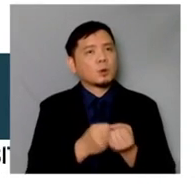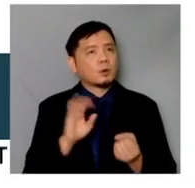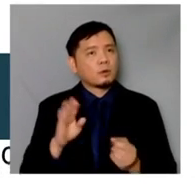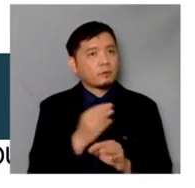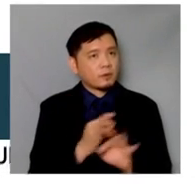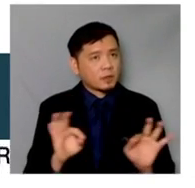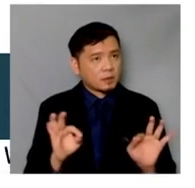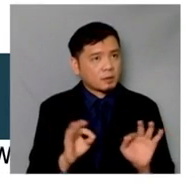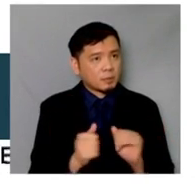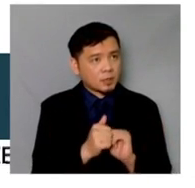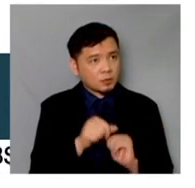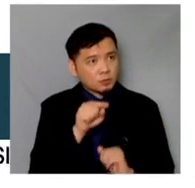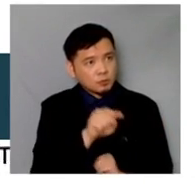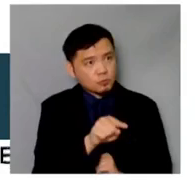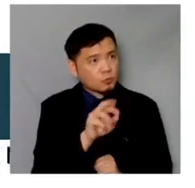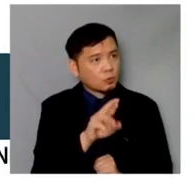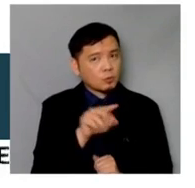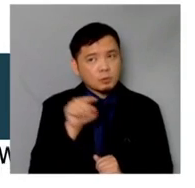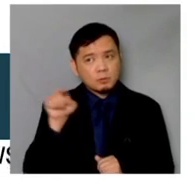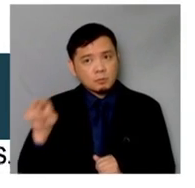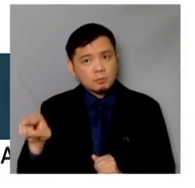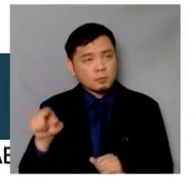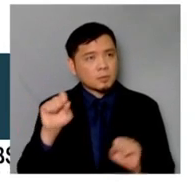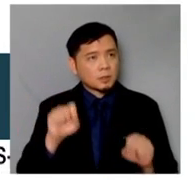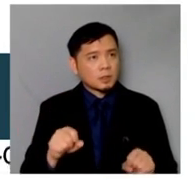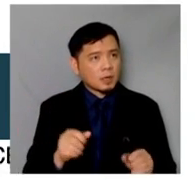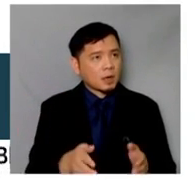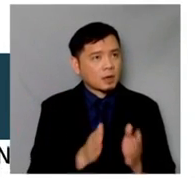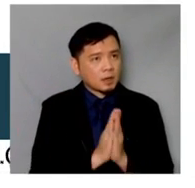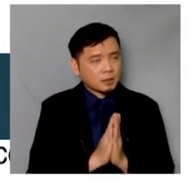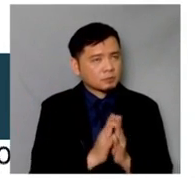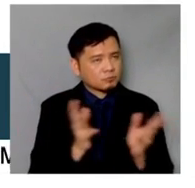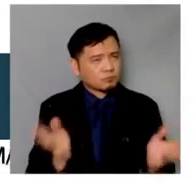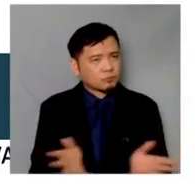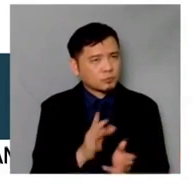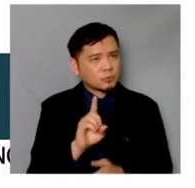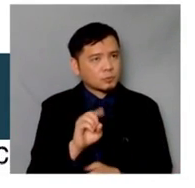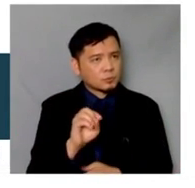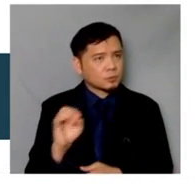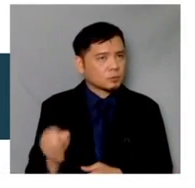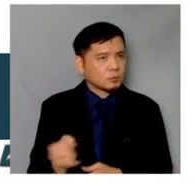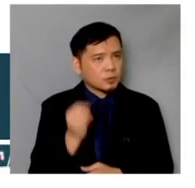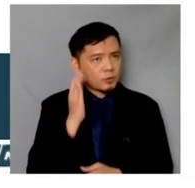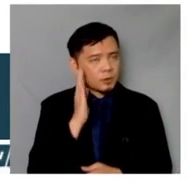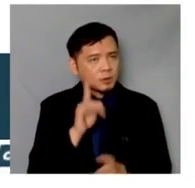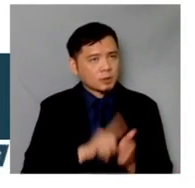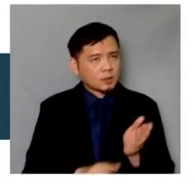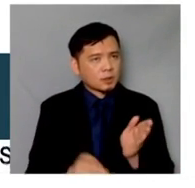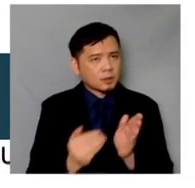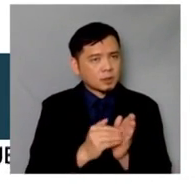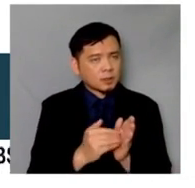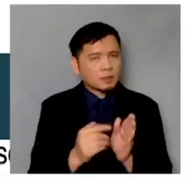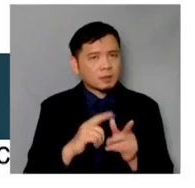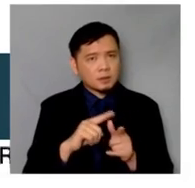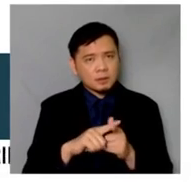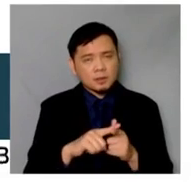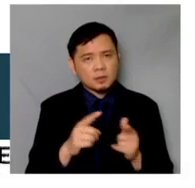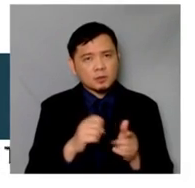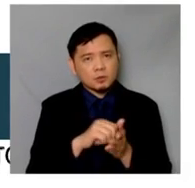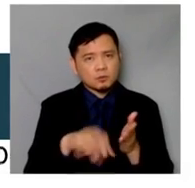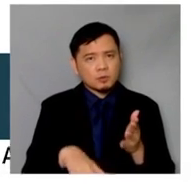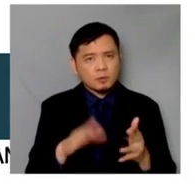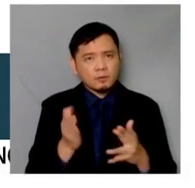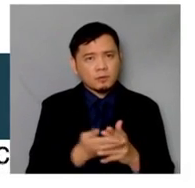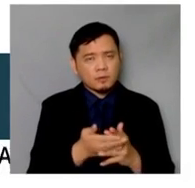would he also urge the DOJ to reinvestigate the case and withdraw the charges against De Lima motu proprio? More importantly,